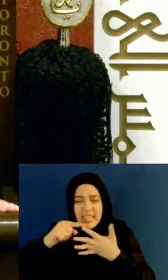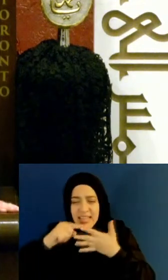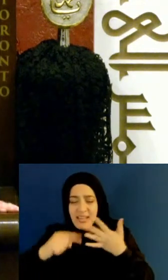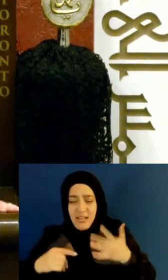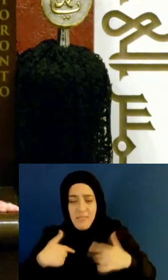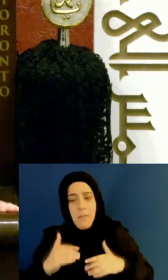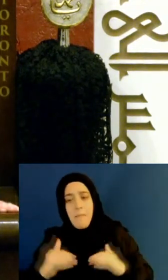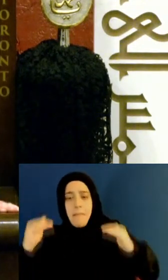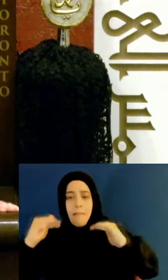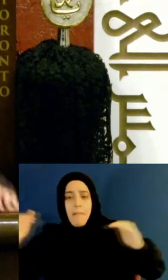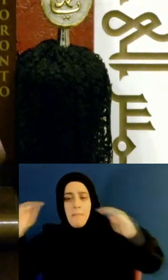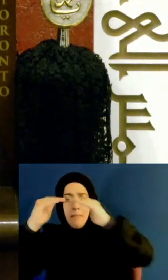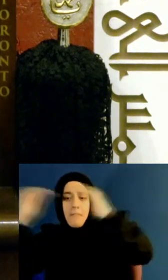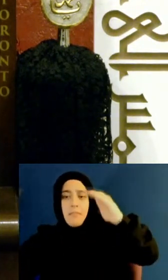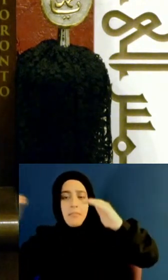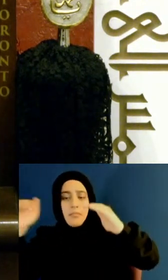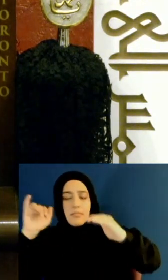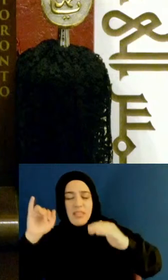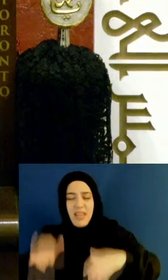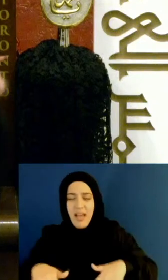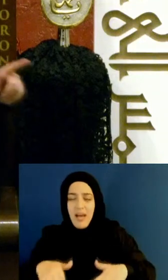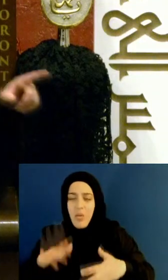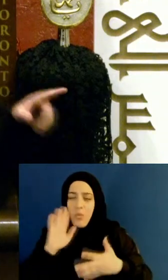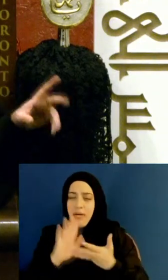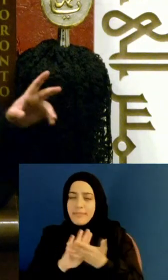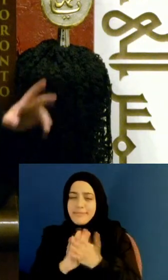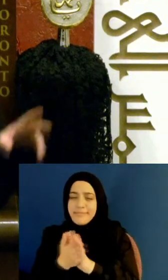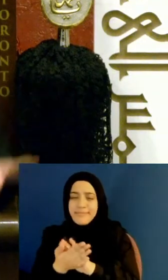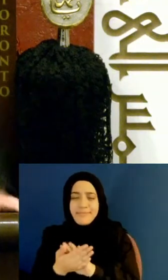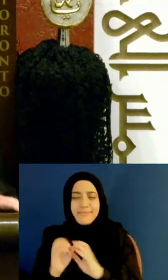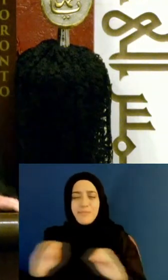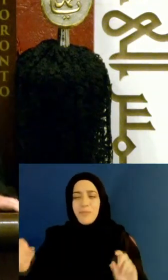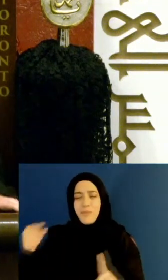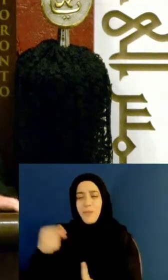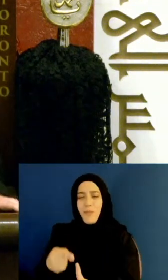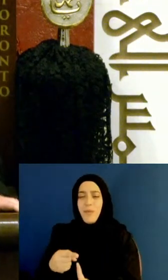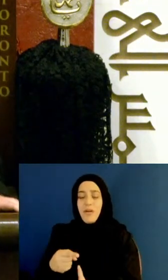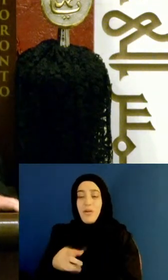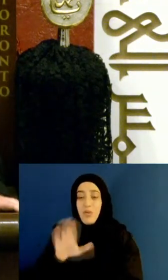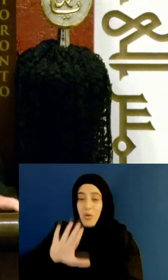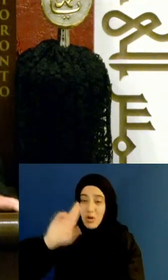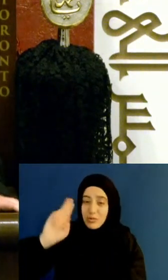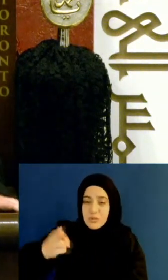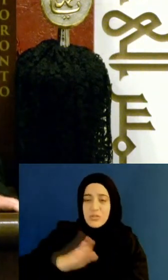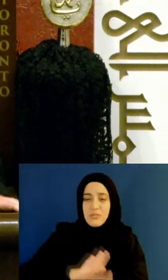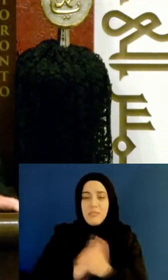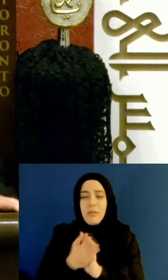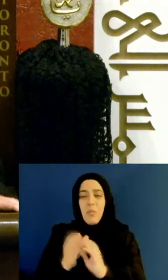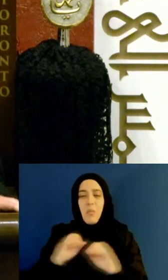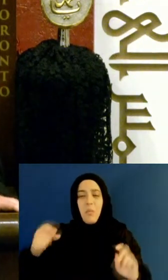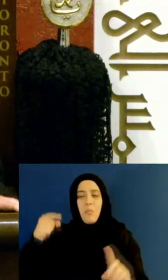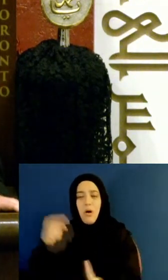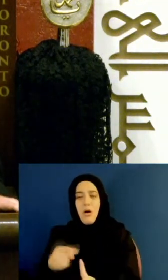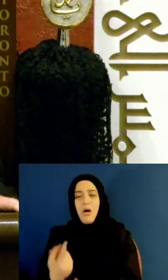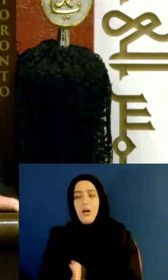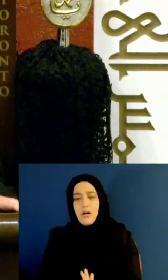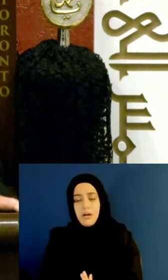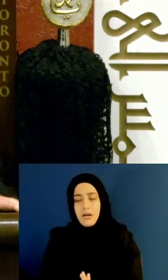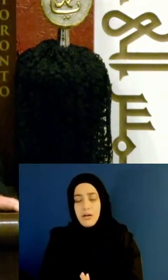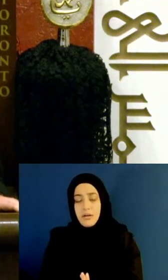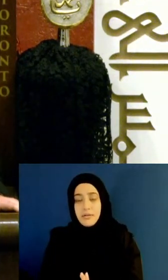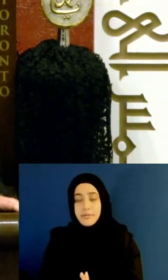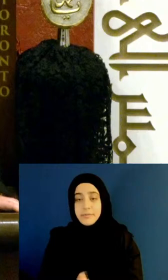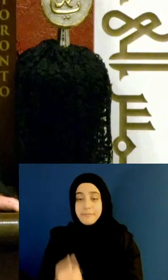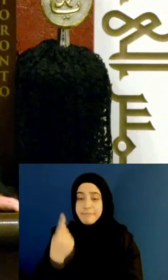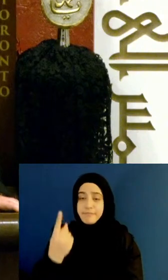irrelevant. Your history becomes irrelevant. One of the ulama, Najaf